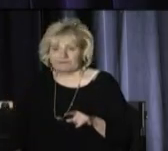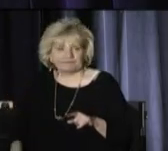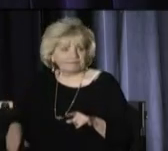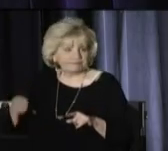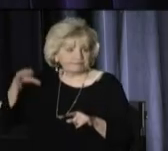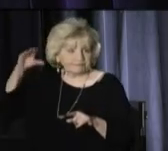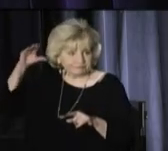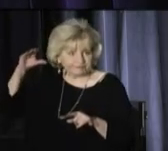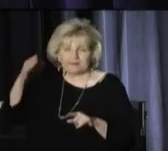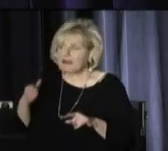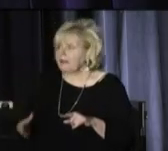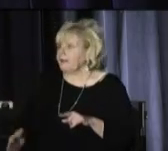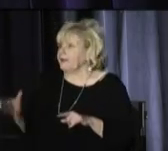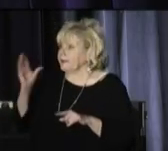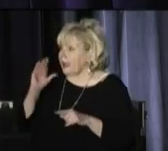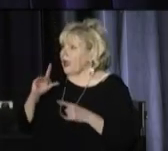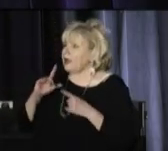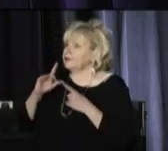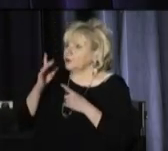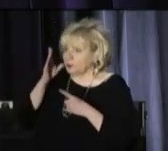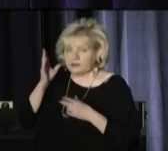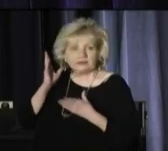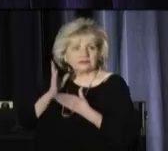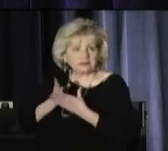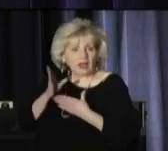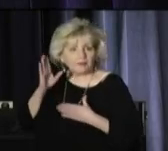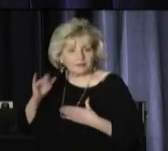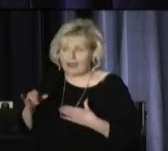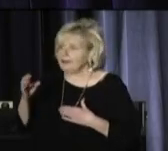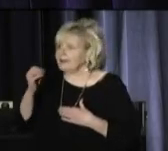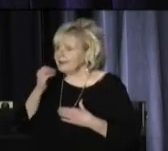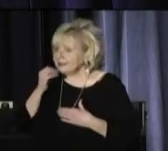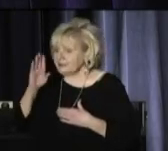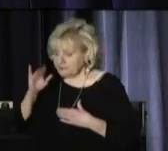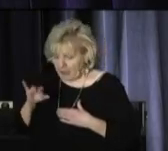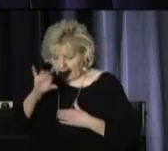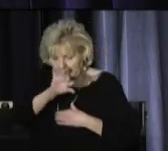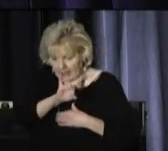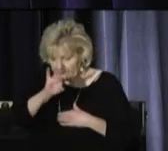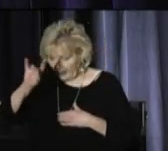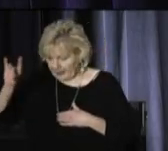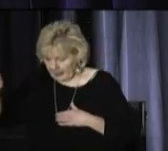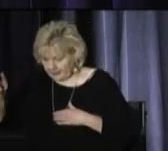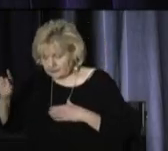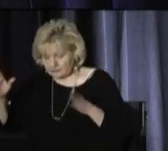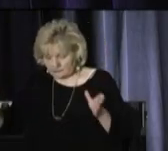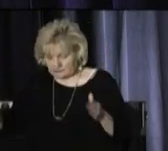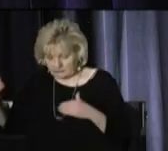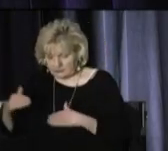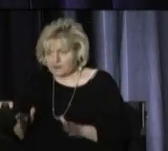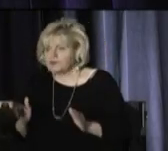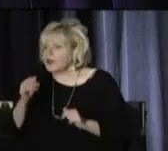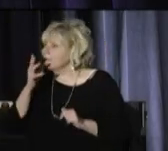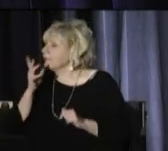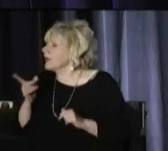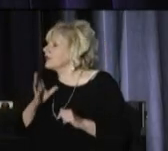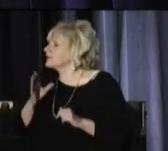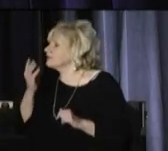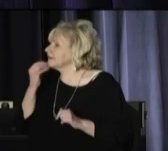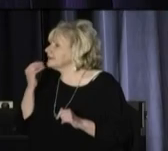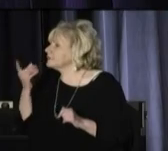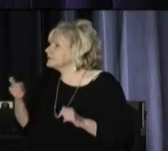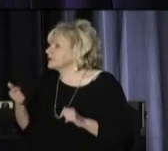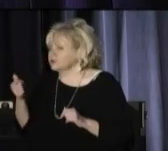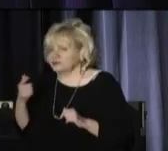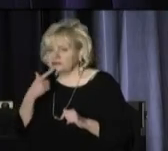to my child's mind, would stop by and eat an entire 8x8 pan of cobbler. My mother never ate any of the cobbler herself.